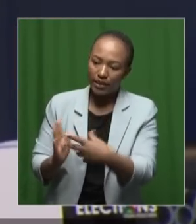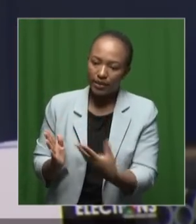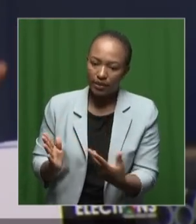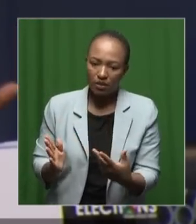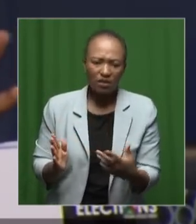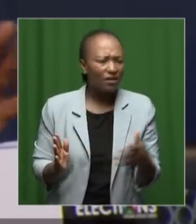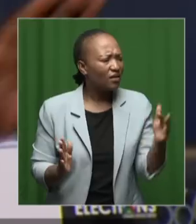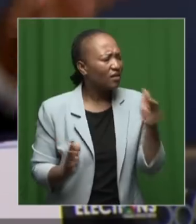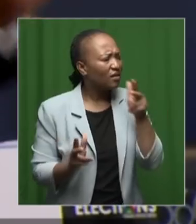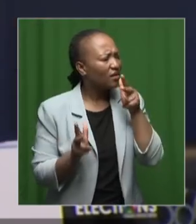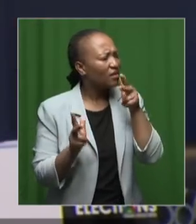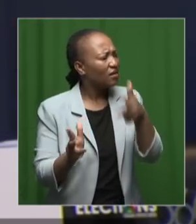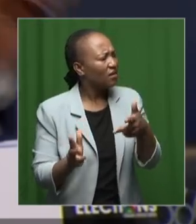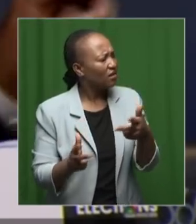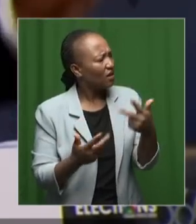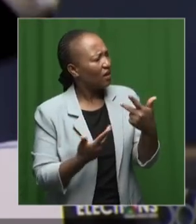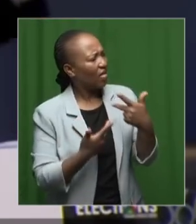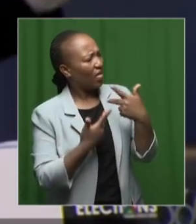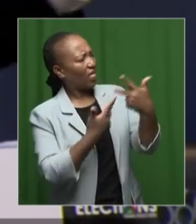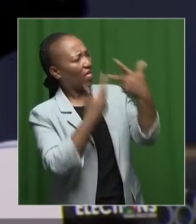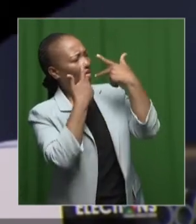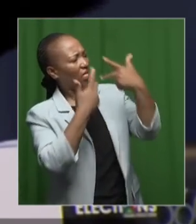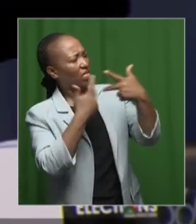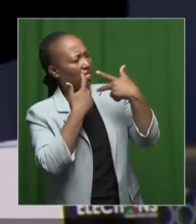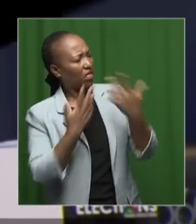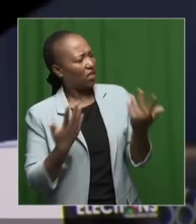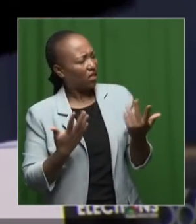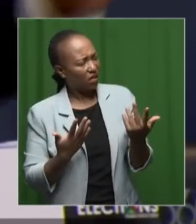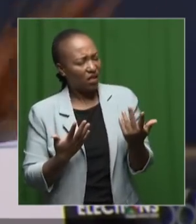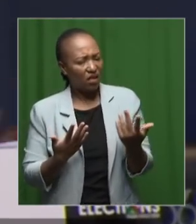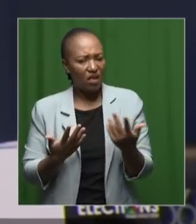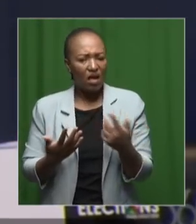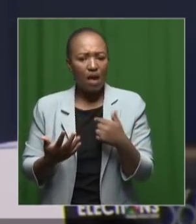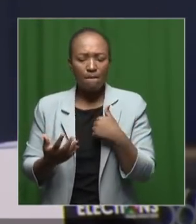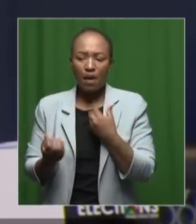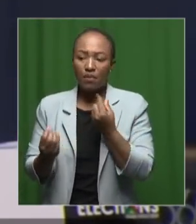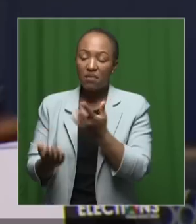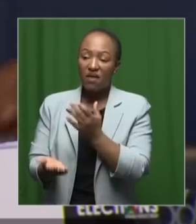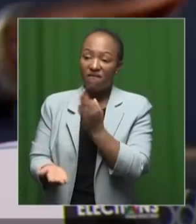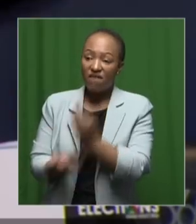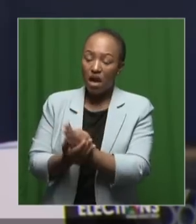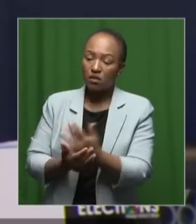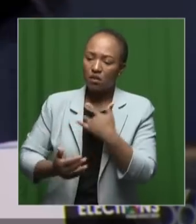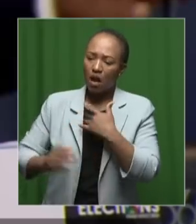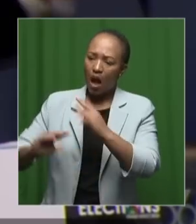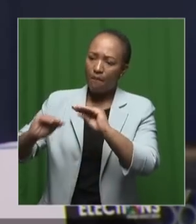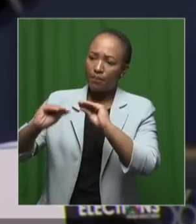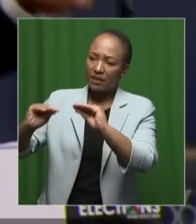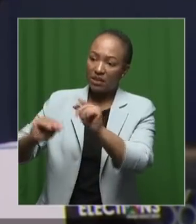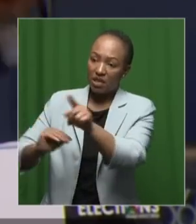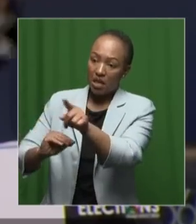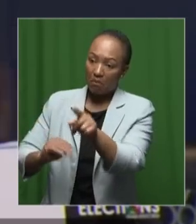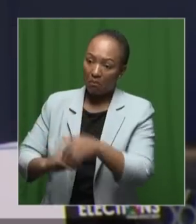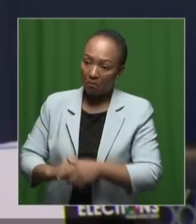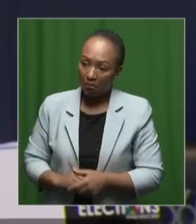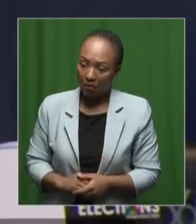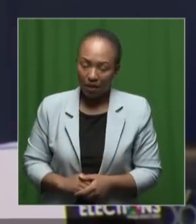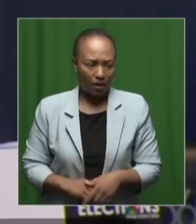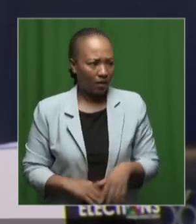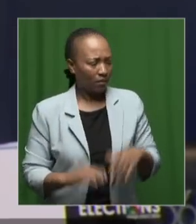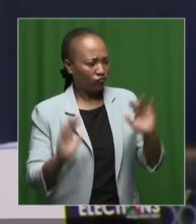don't shout, I'm giving him facts, I'm actually educating him. Then he is